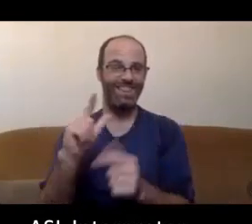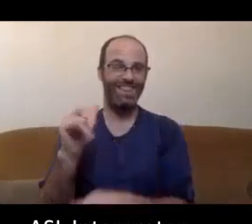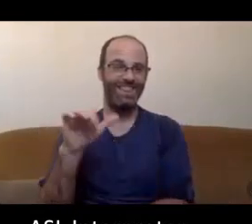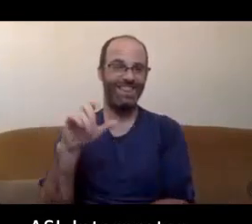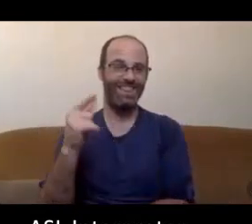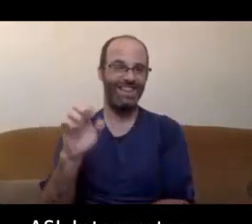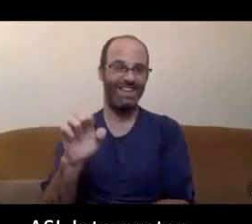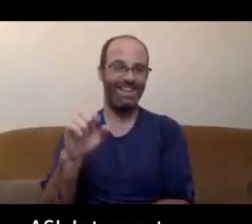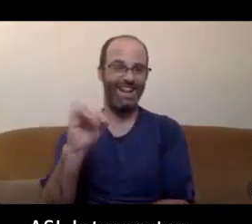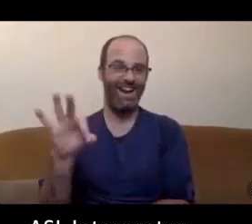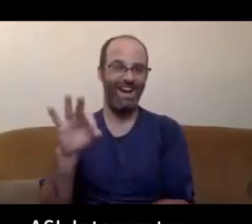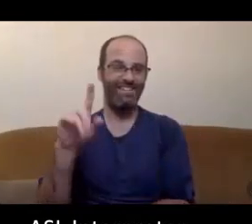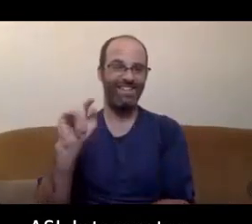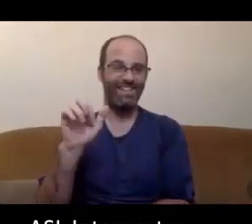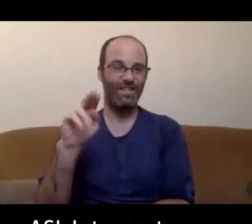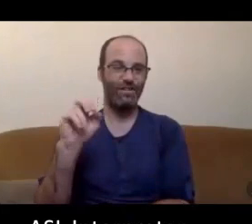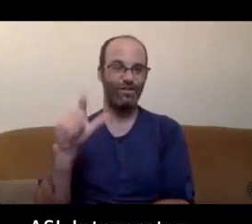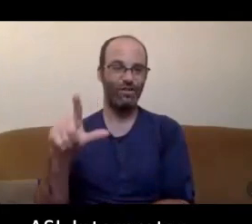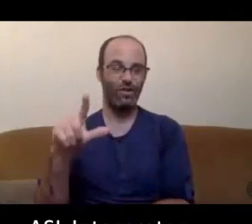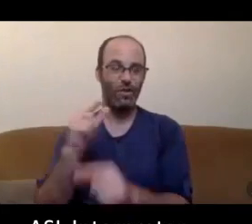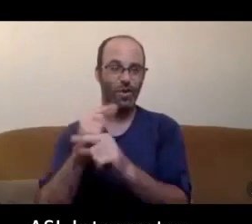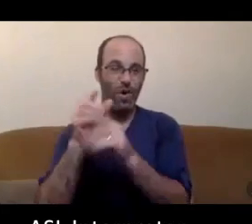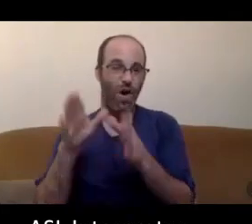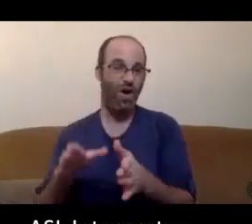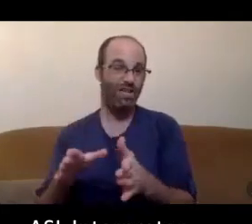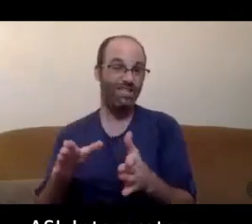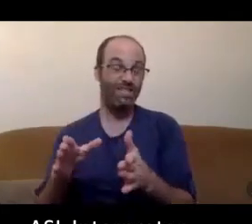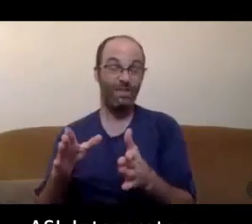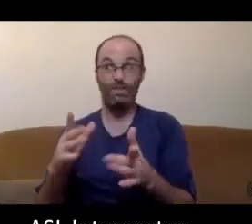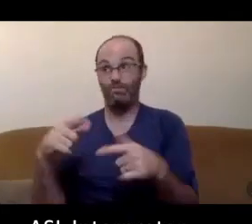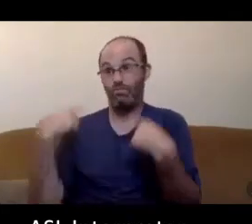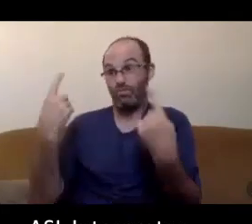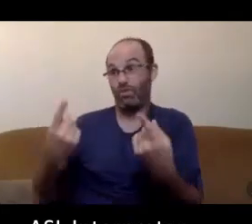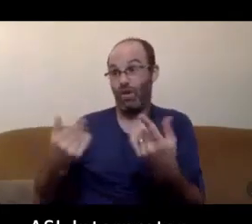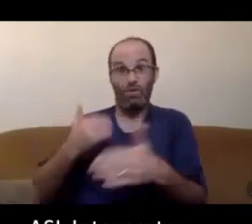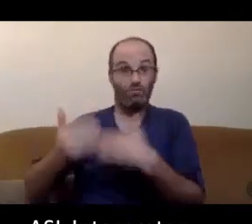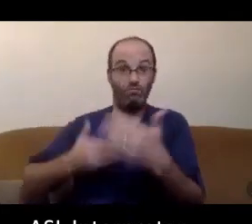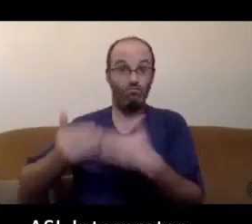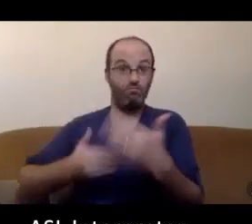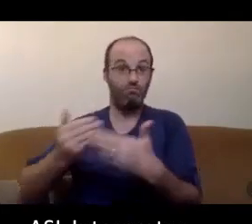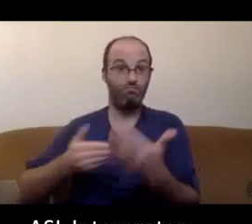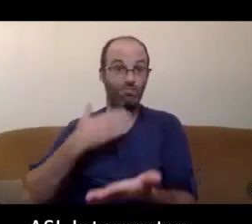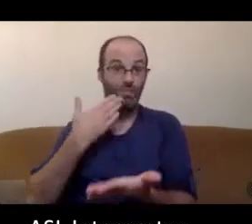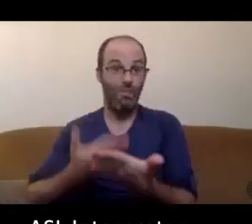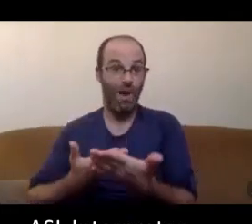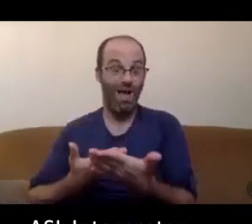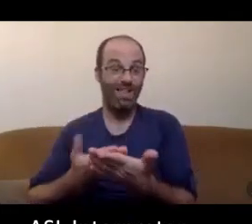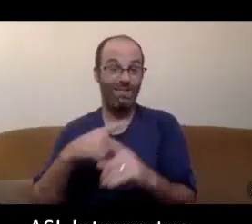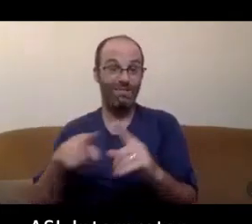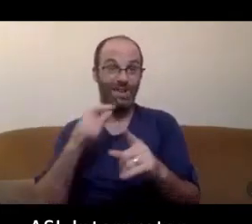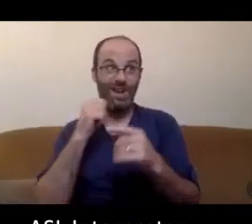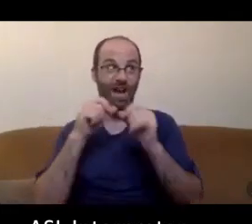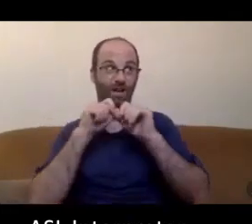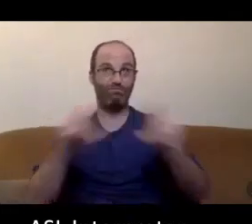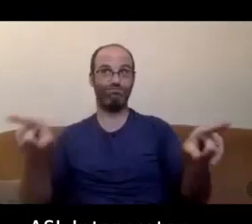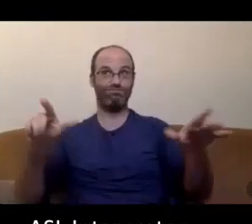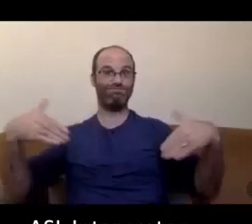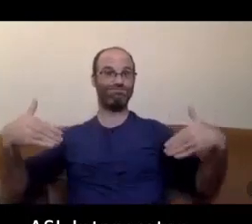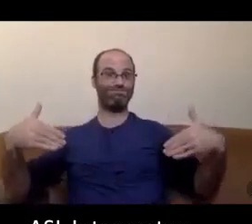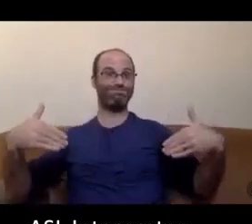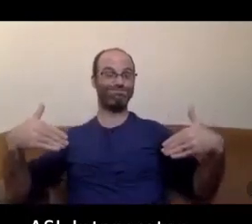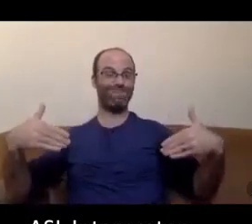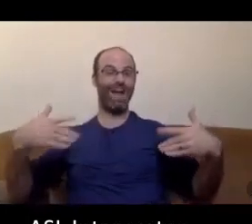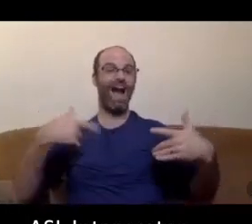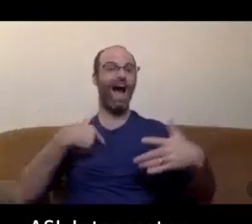of play testing with lots of different people. I was gonna start it in Zine Quest, but